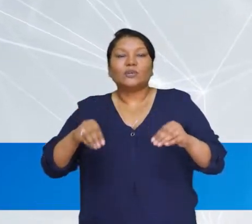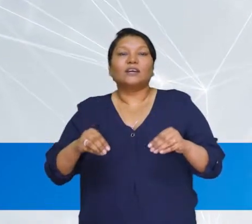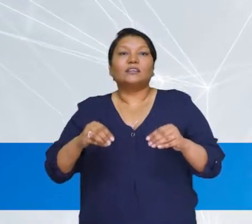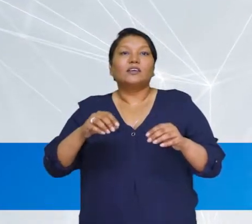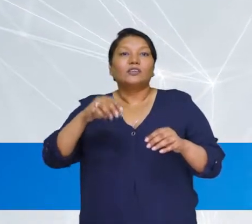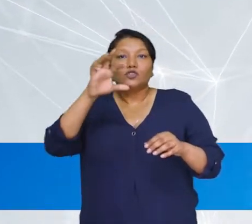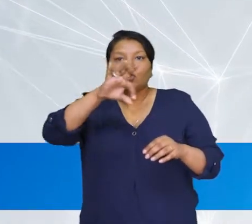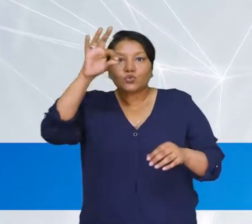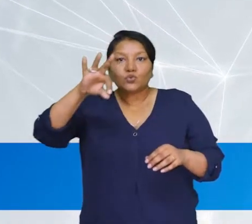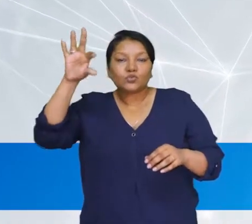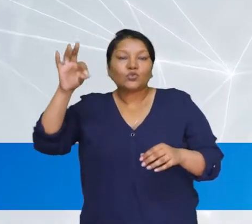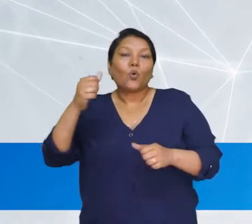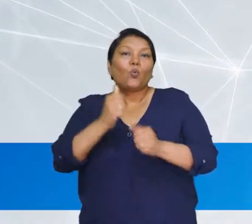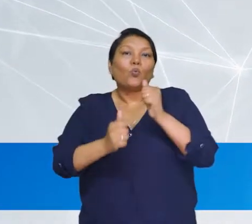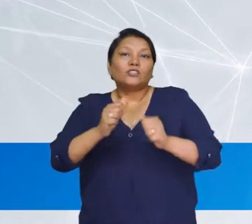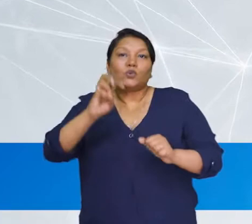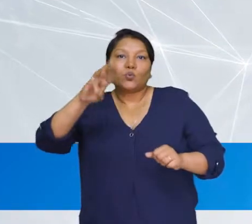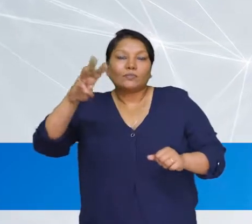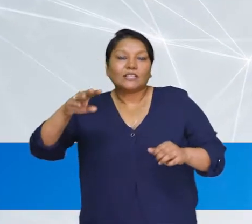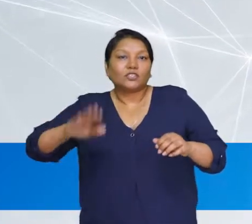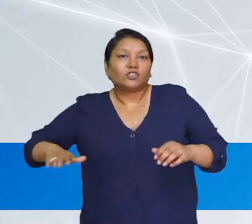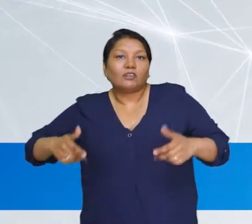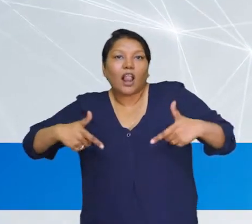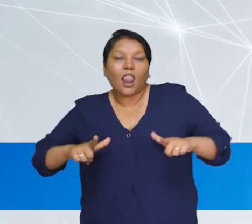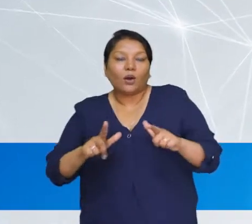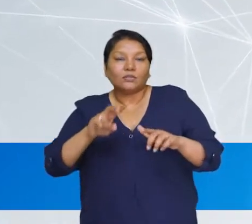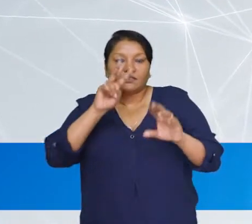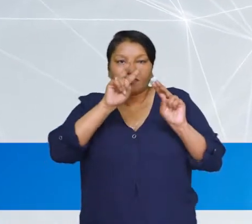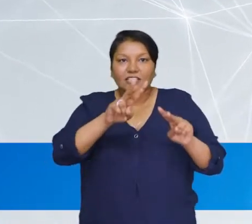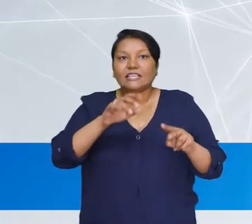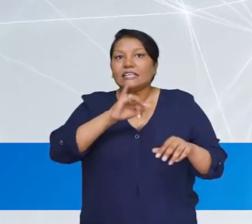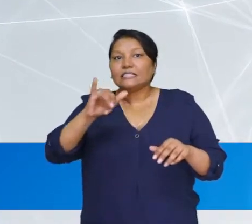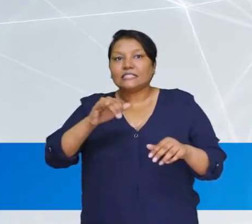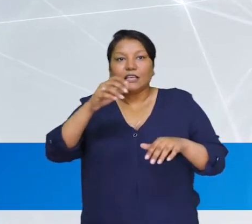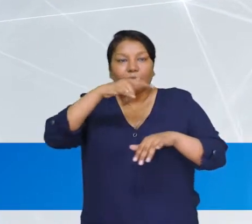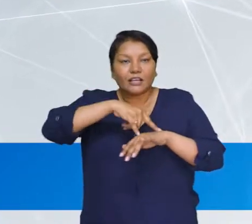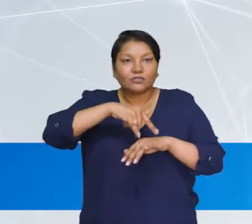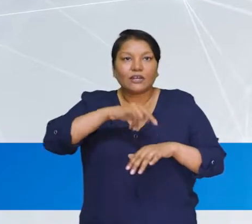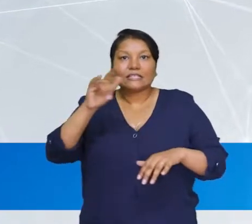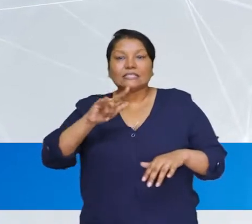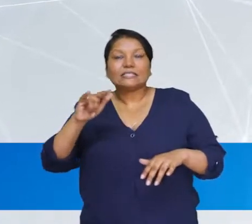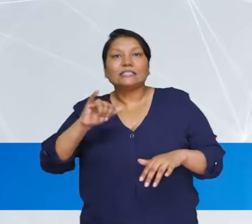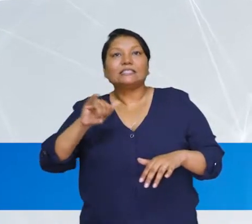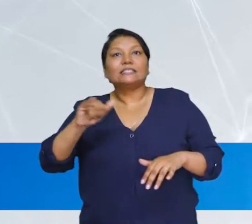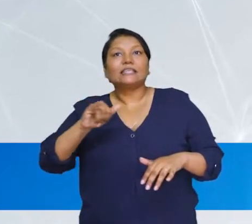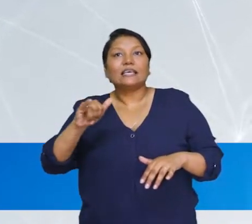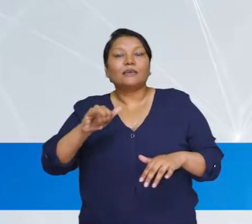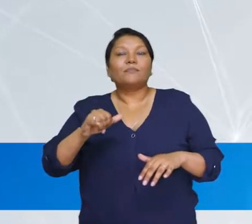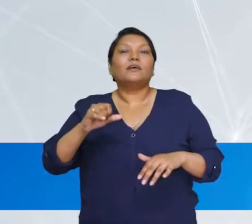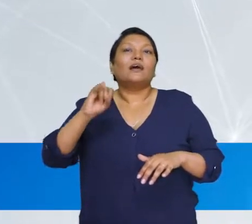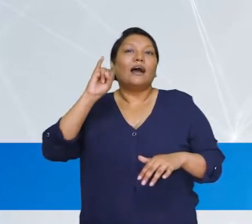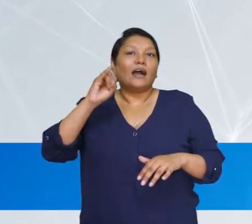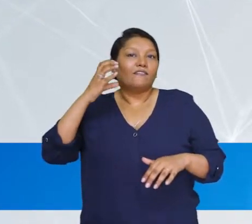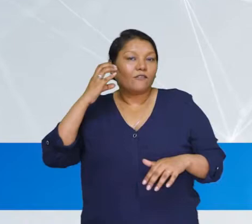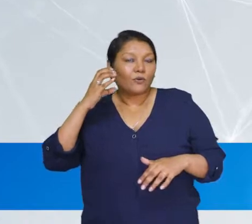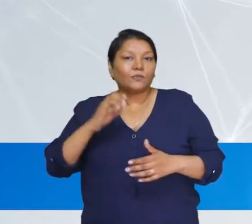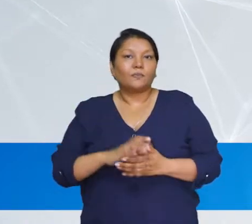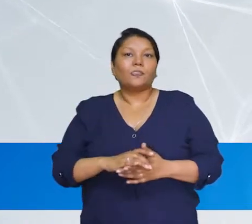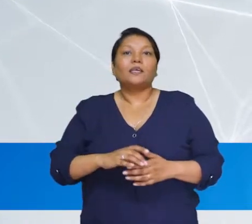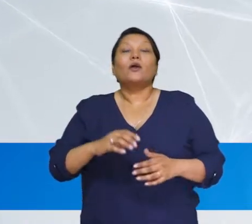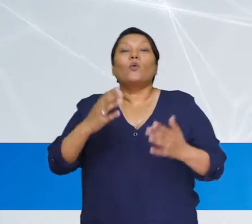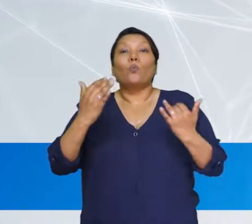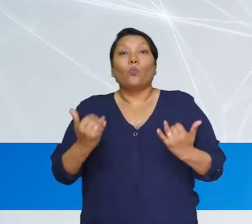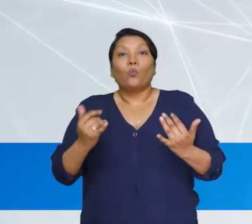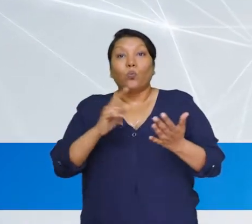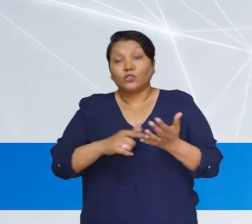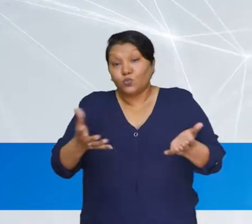These also help you manage content filtering as well as screen time. Most of these features are available for kids up to the age of